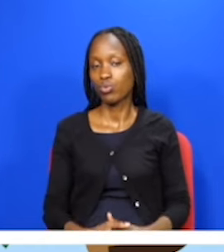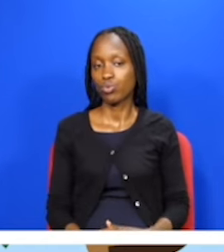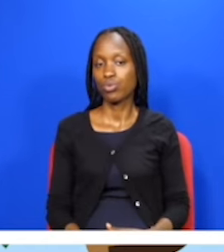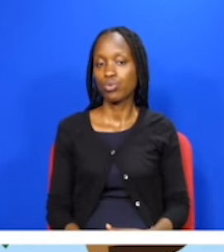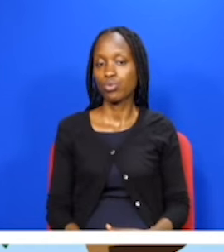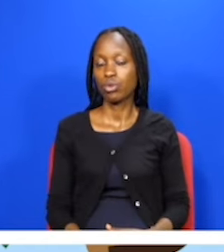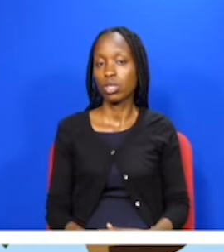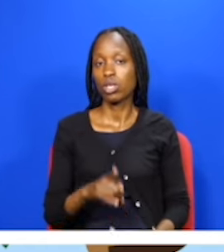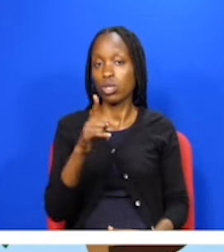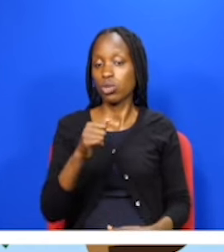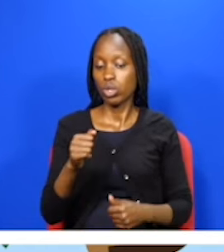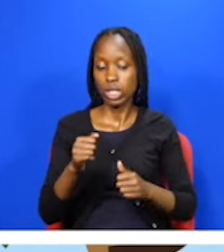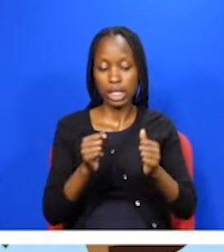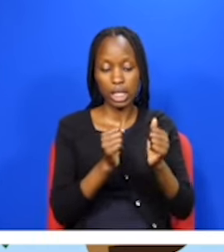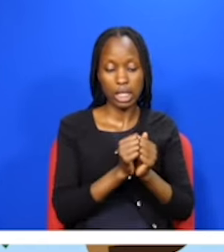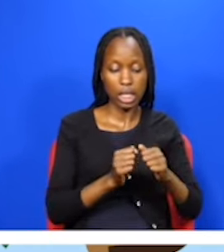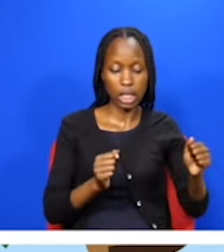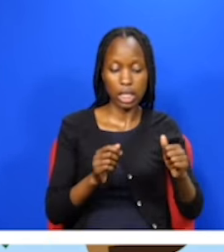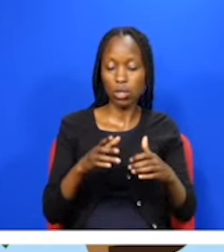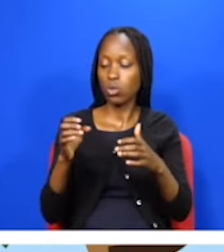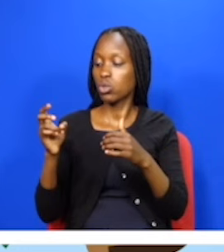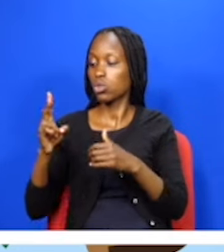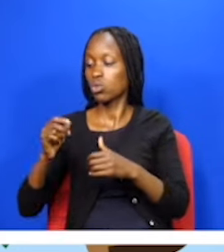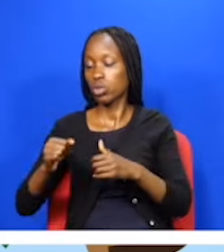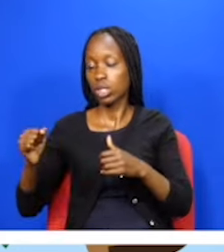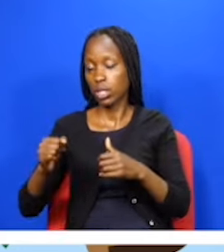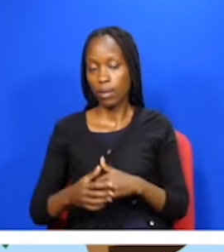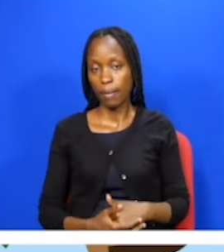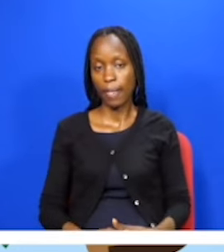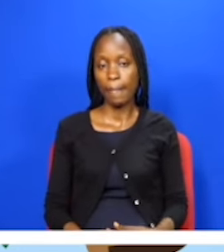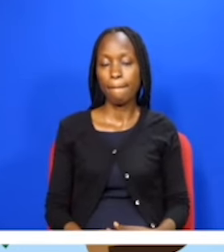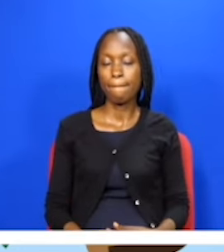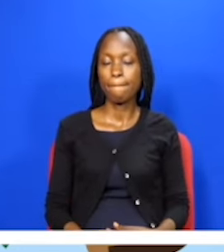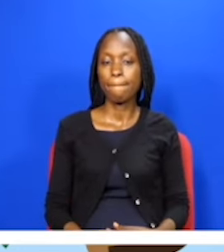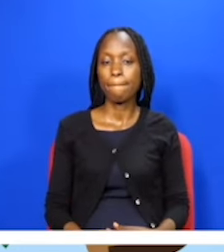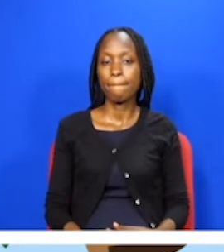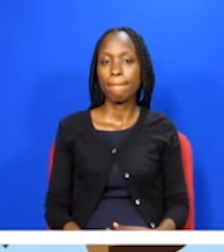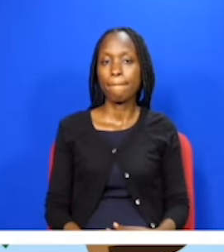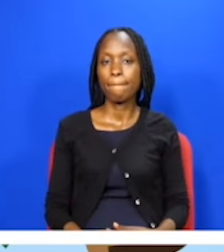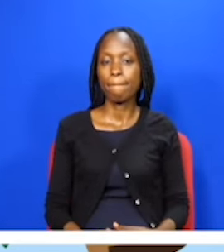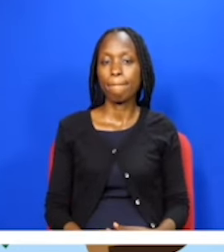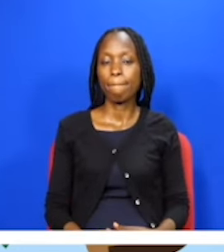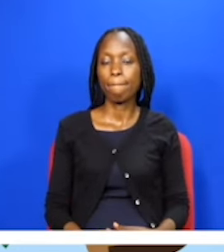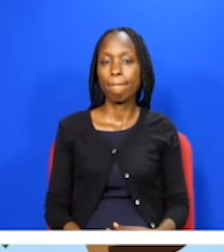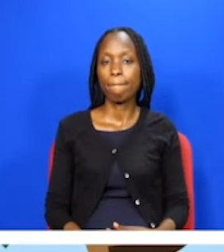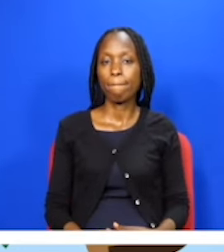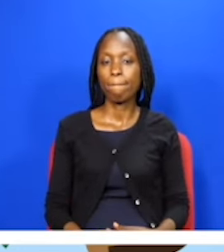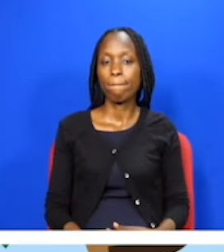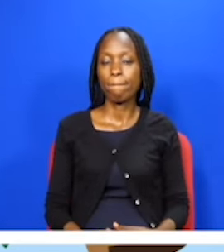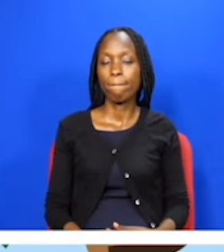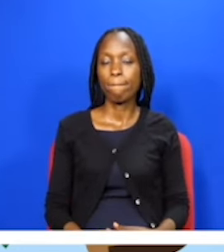Which side? The 10 spies or Caleb and Joshua's side?